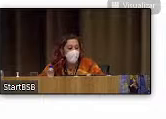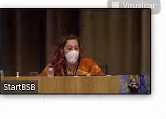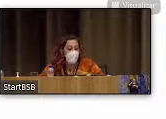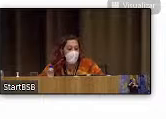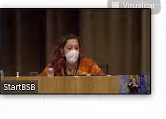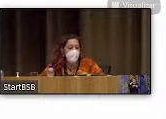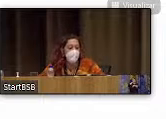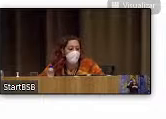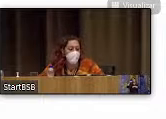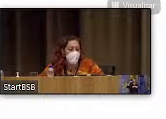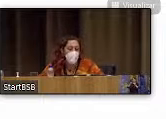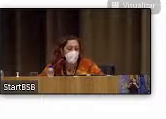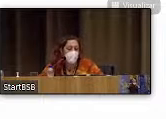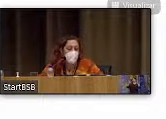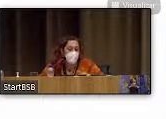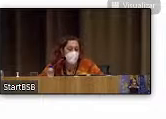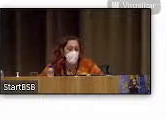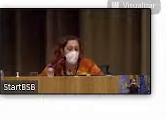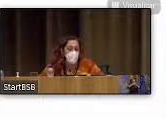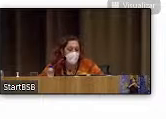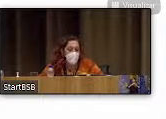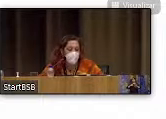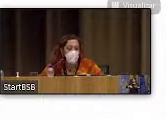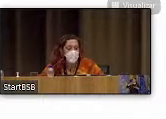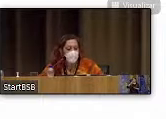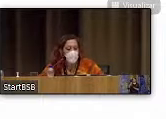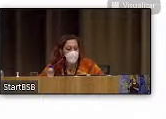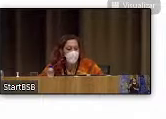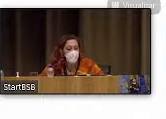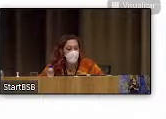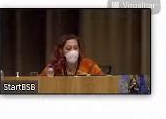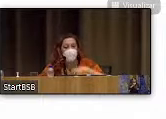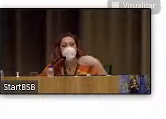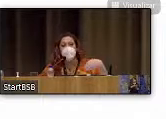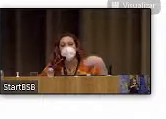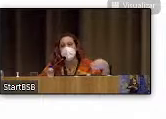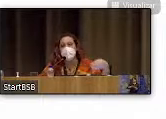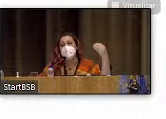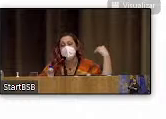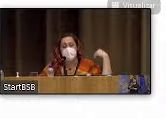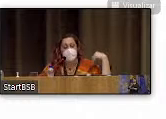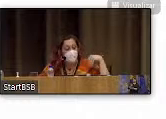general. In February, we had more than